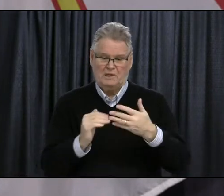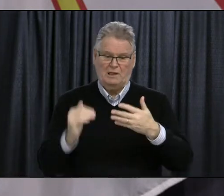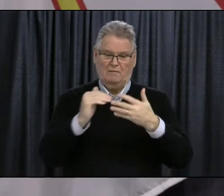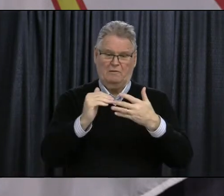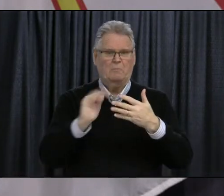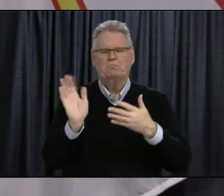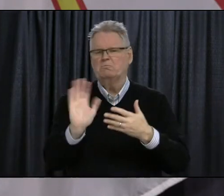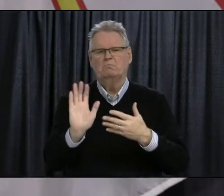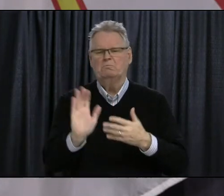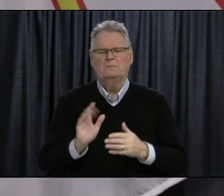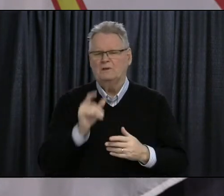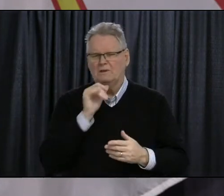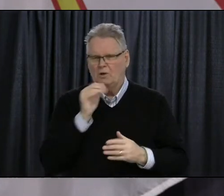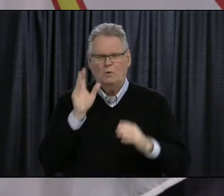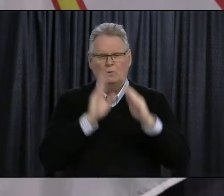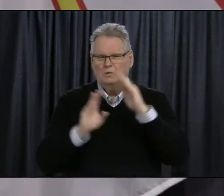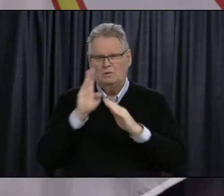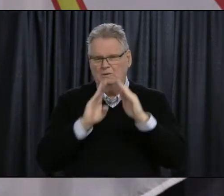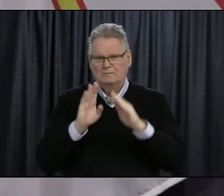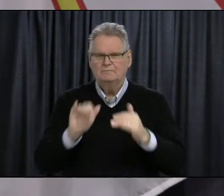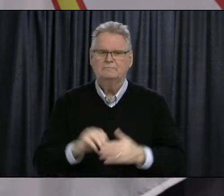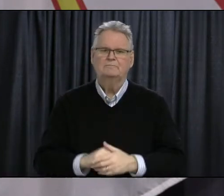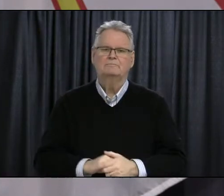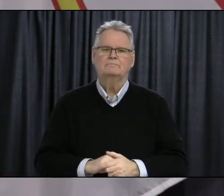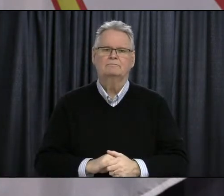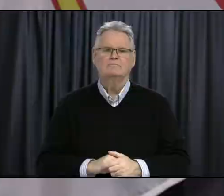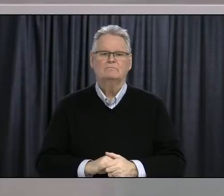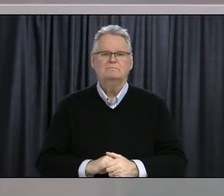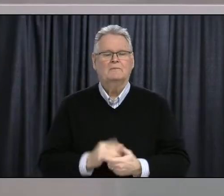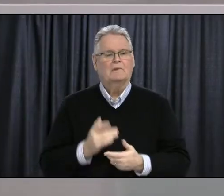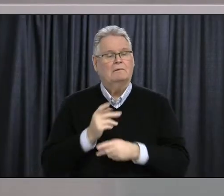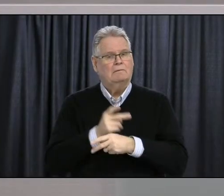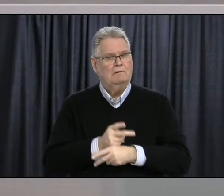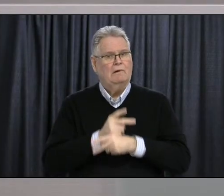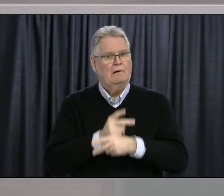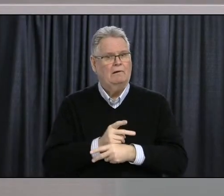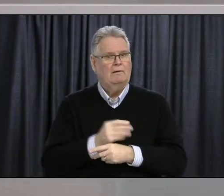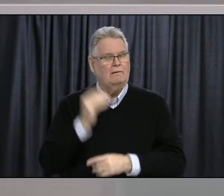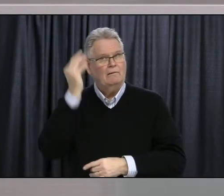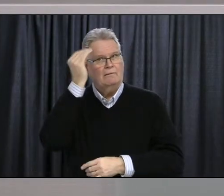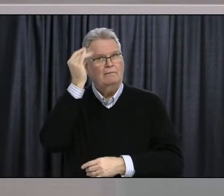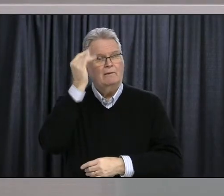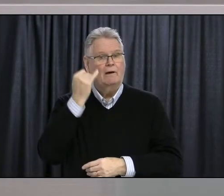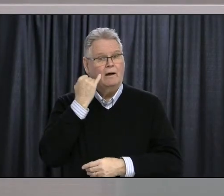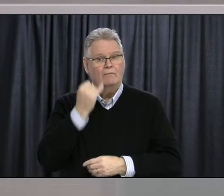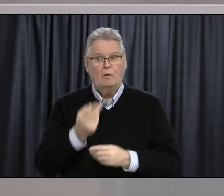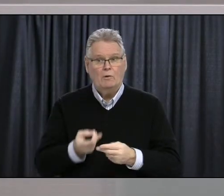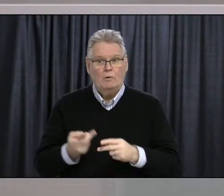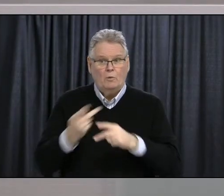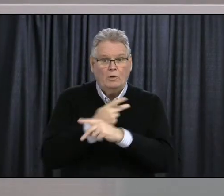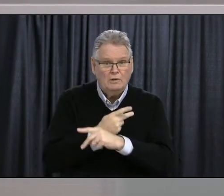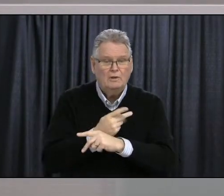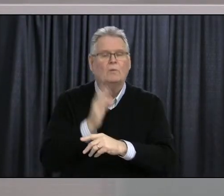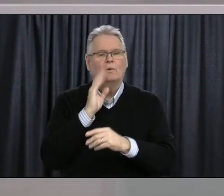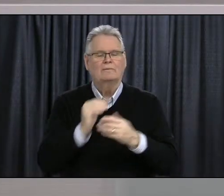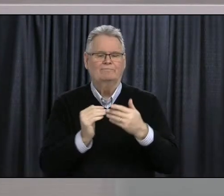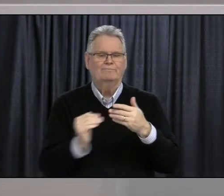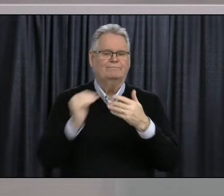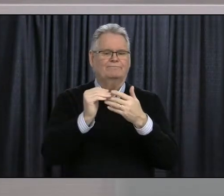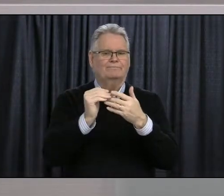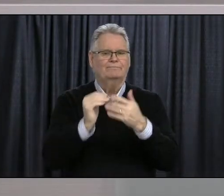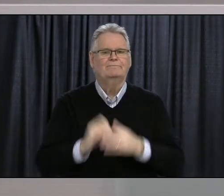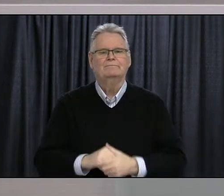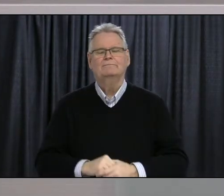measures, but it's always something we're looking at. Thank you. And I was hoping for clarification, something mentioned earlier